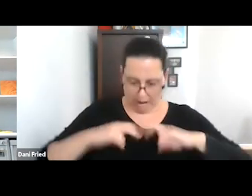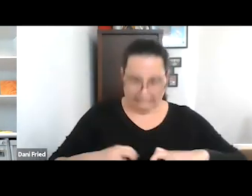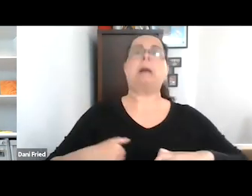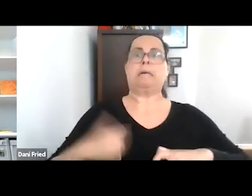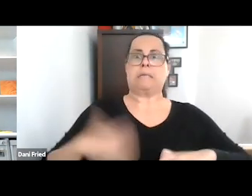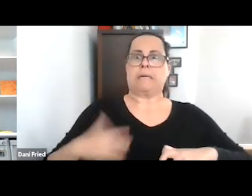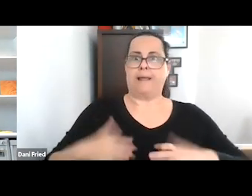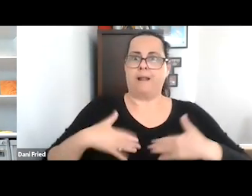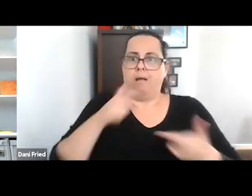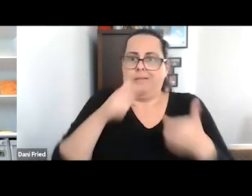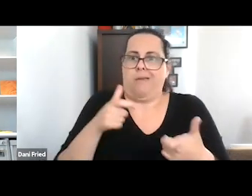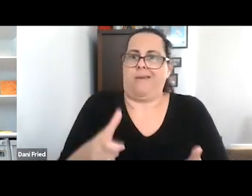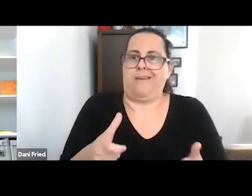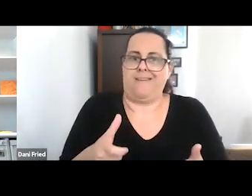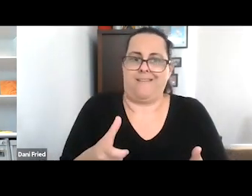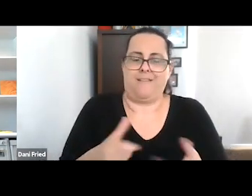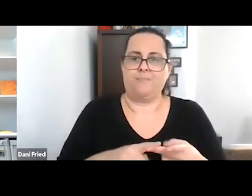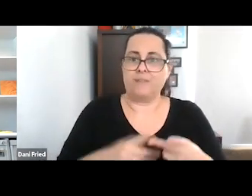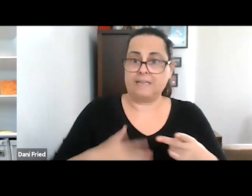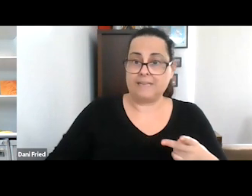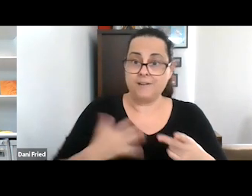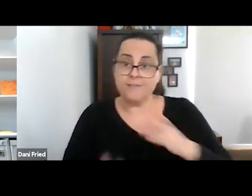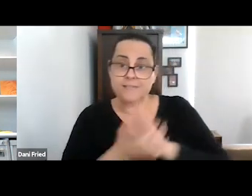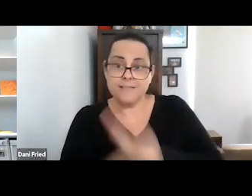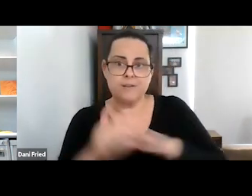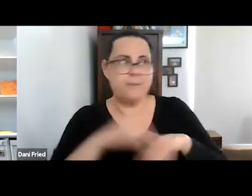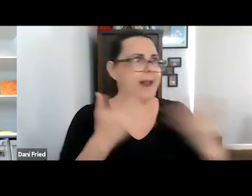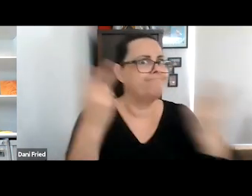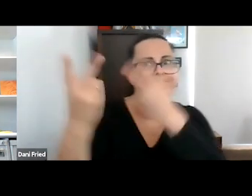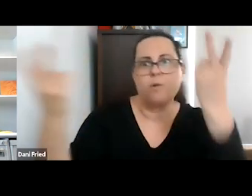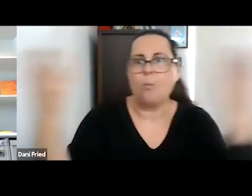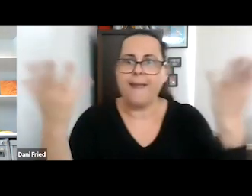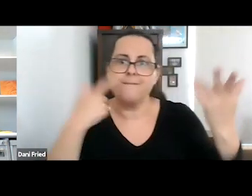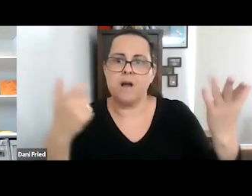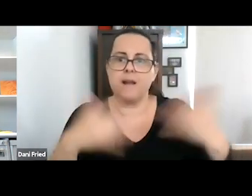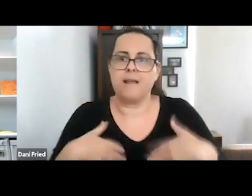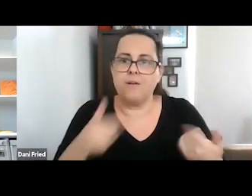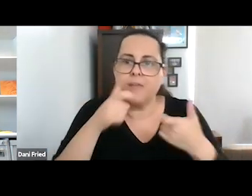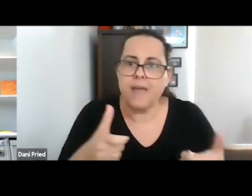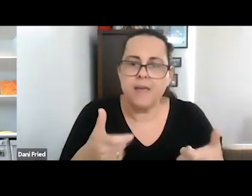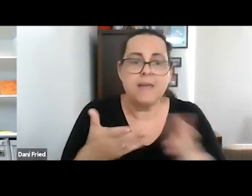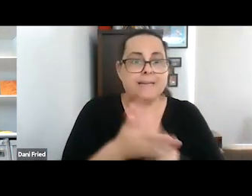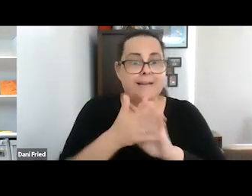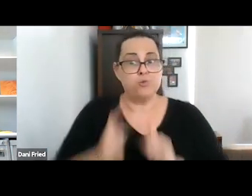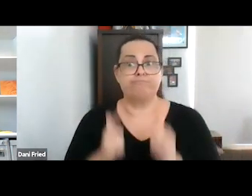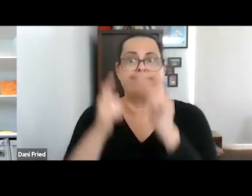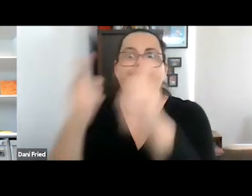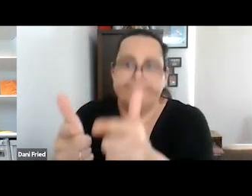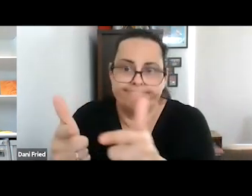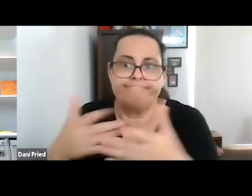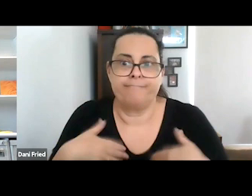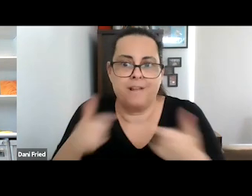need for health care, needs to have skills in seeking health care, needs to be able to reach the health care,